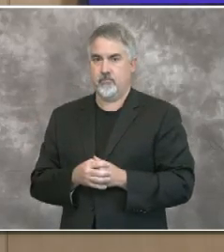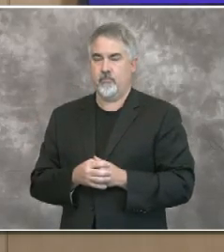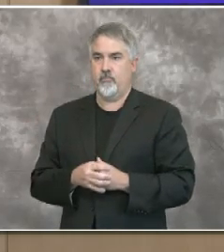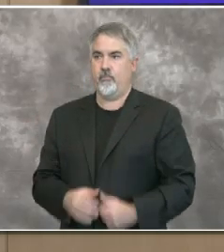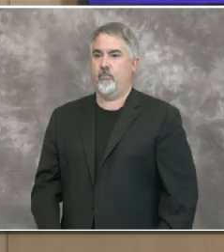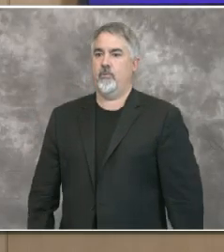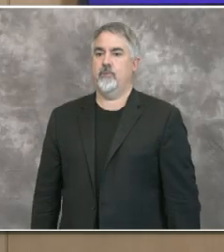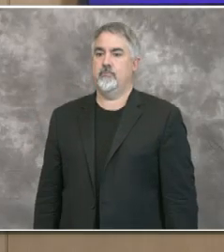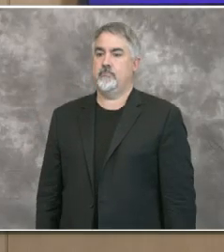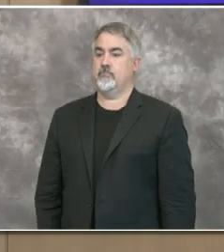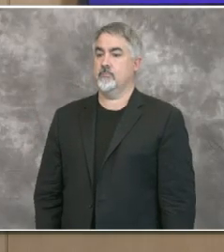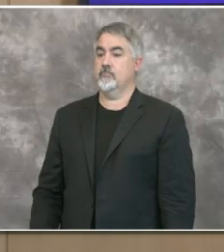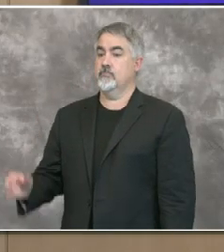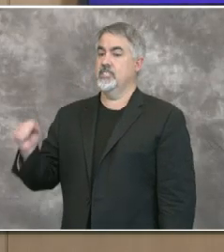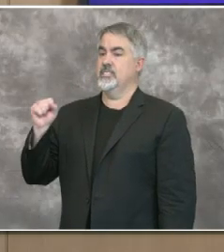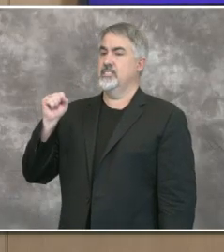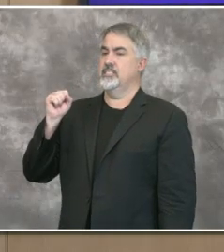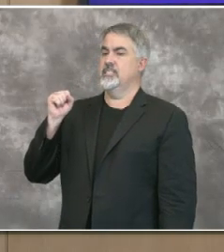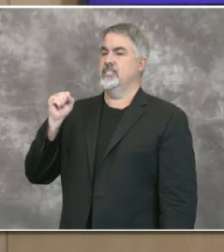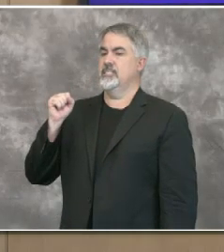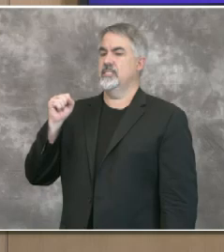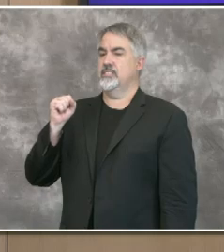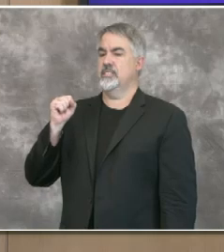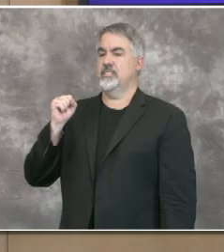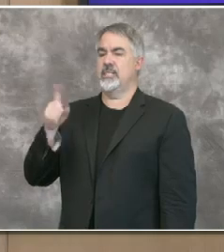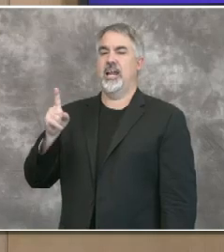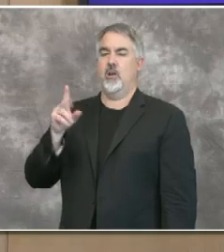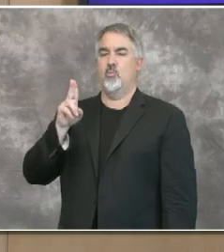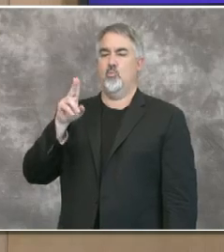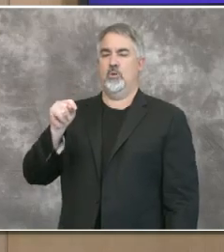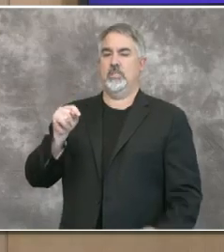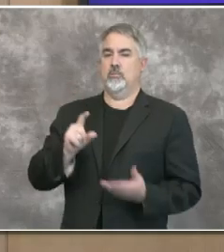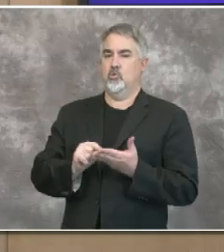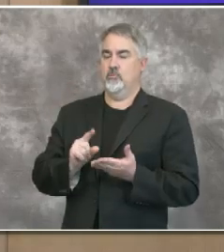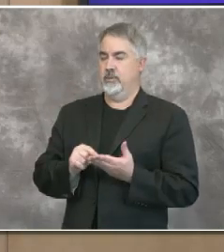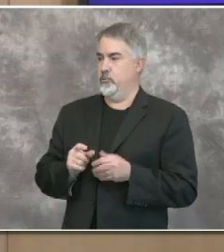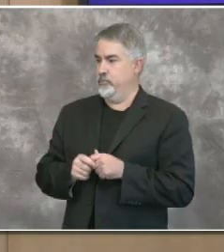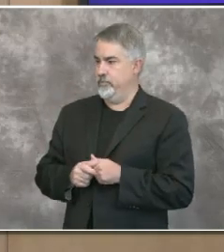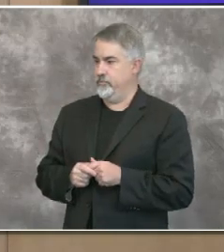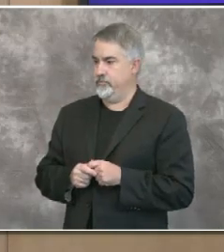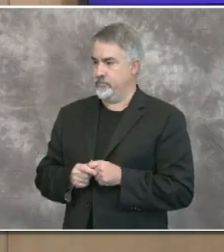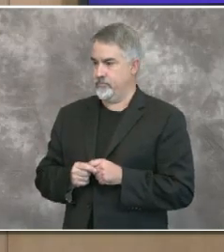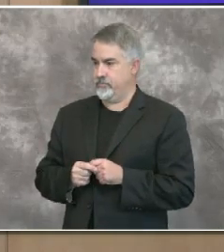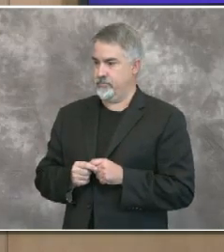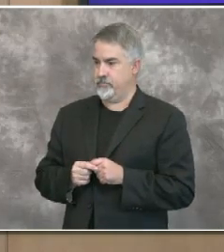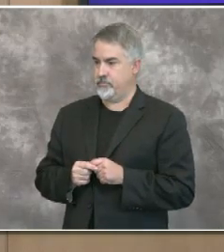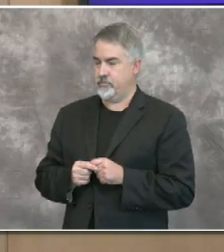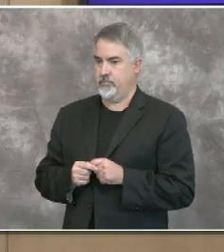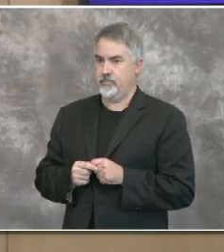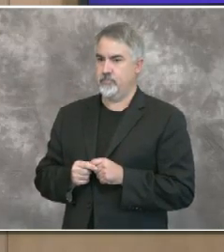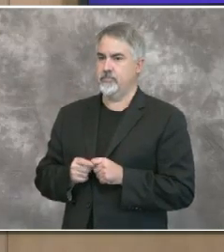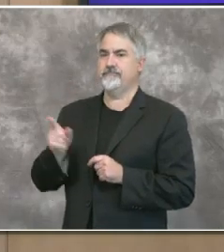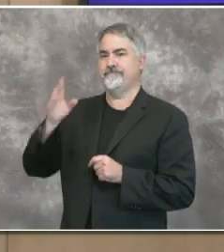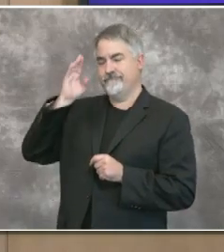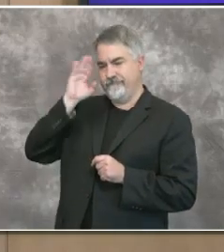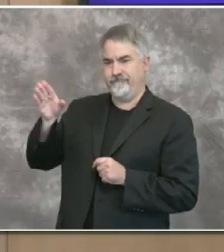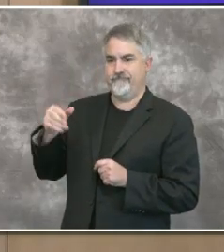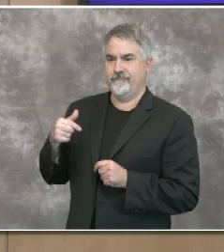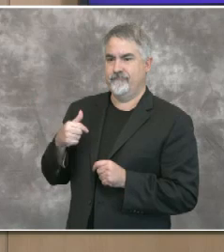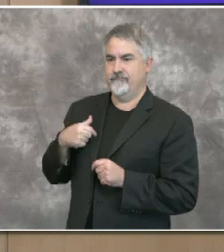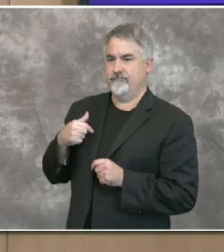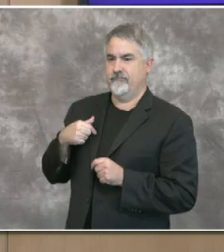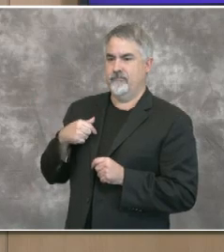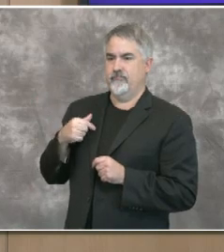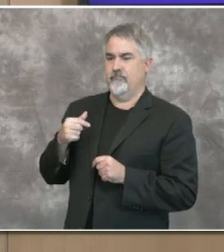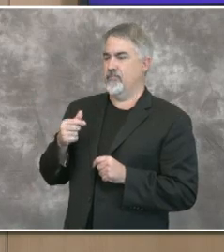San Diego Union Tribune, please state your name and question. Paul Sisson.